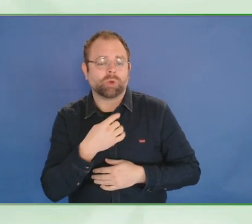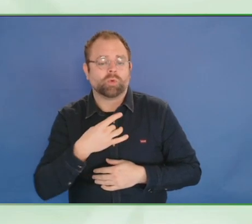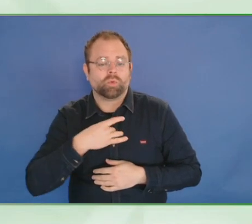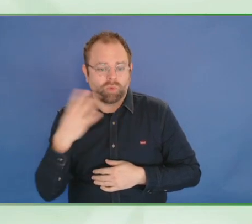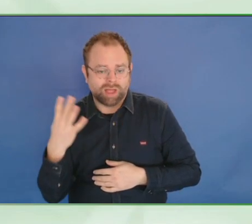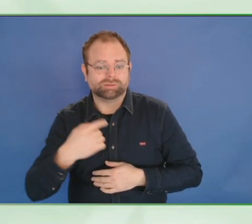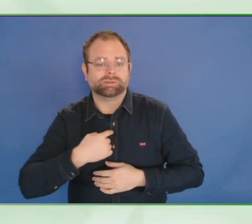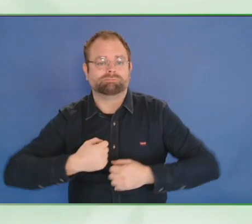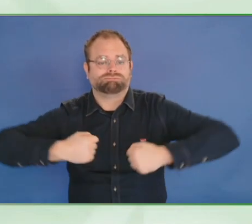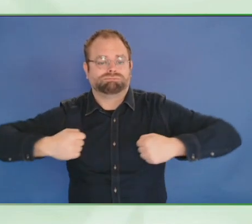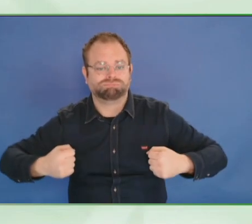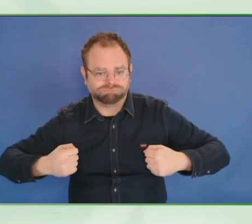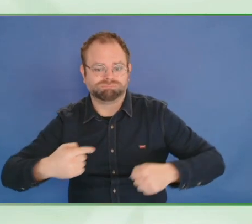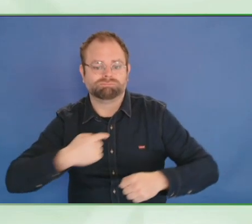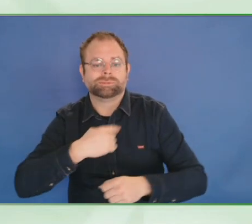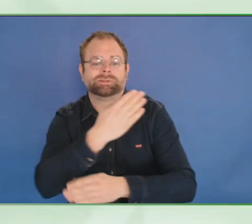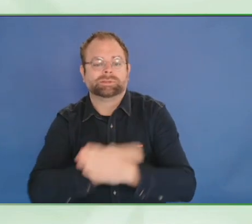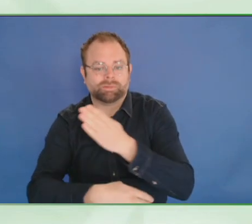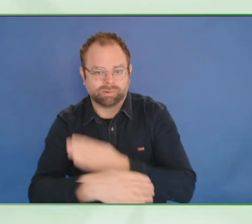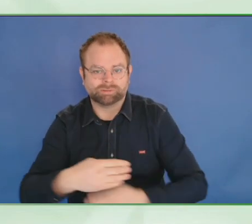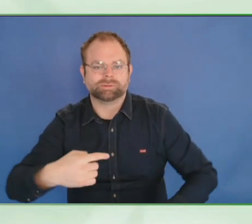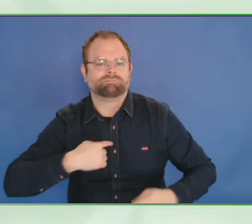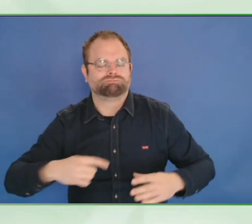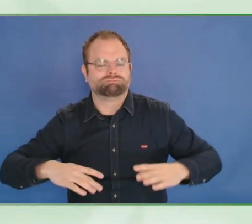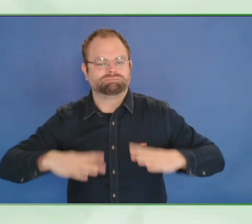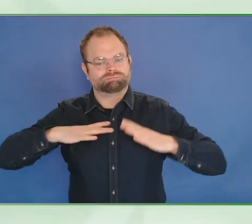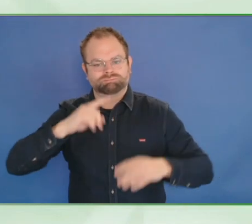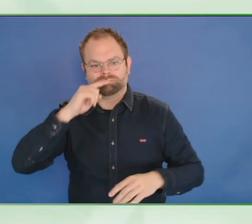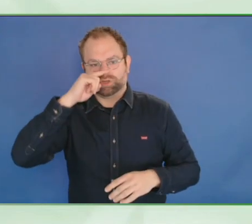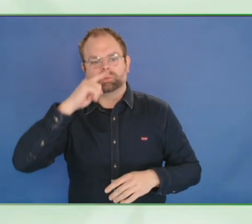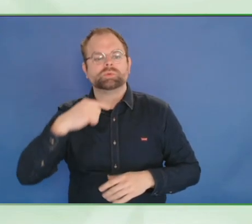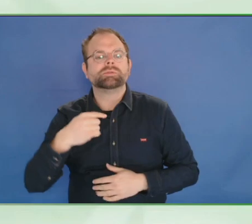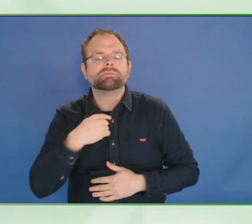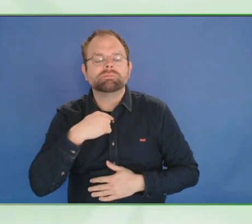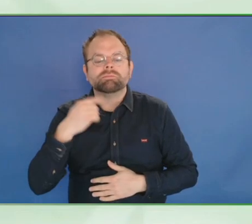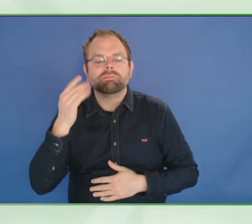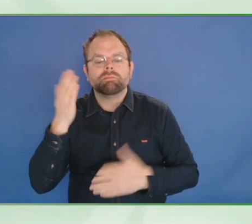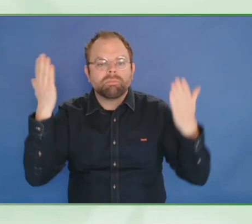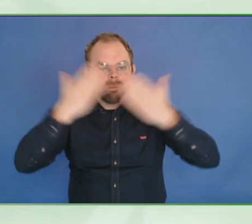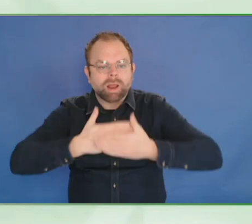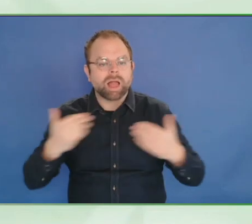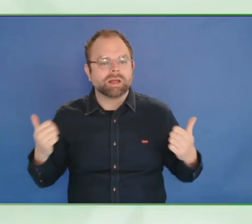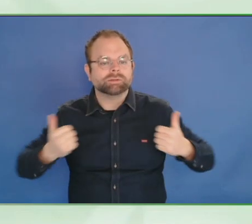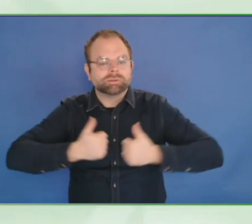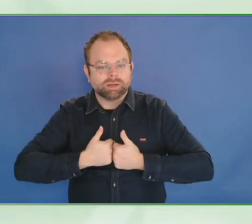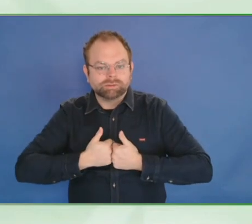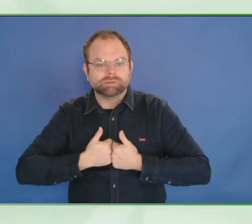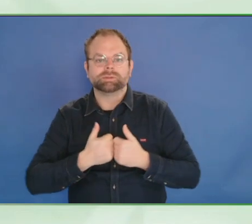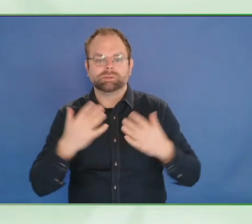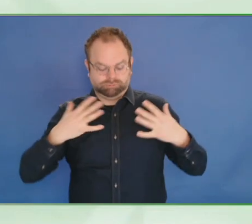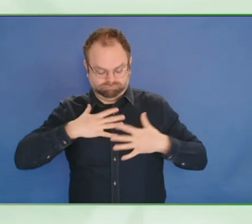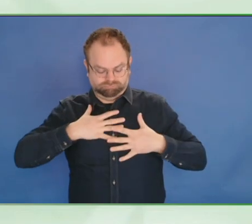and a multicolored top, and I have fabulous glasses that I can change every day.